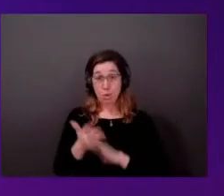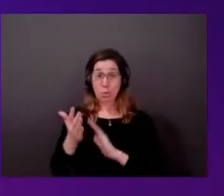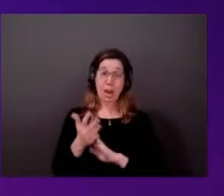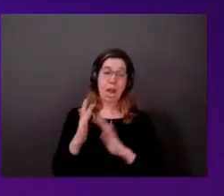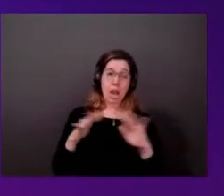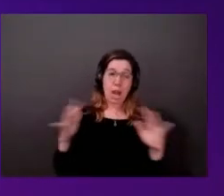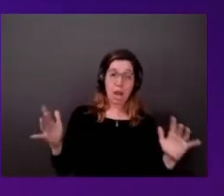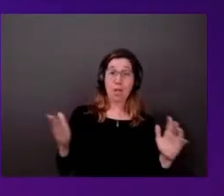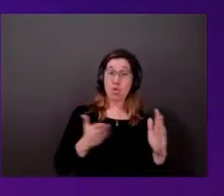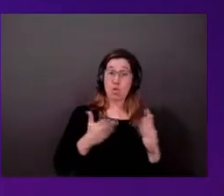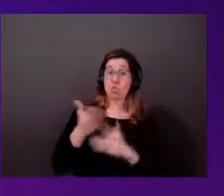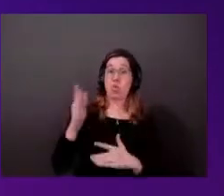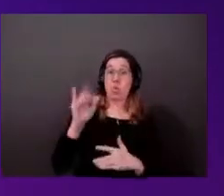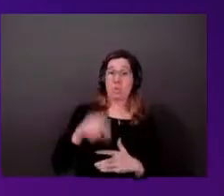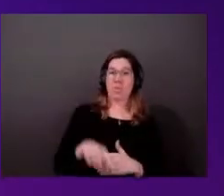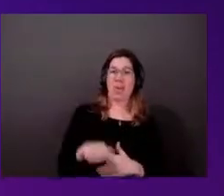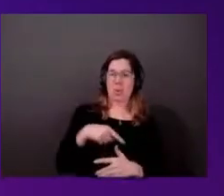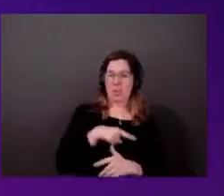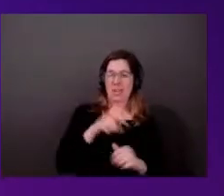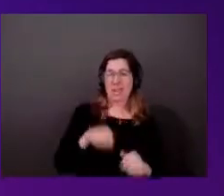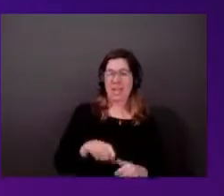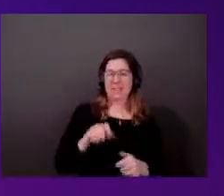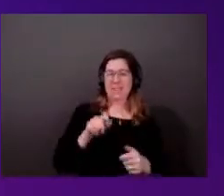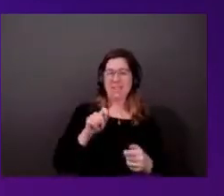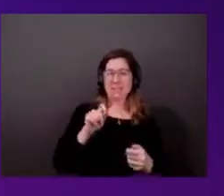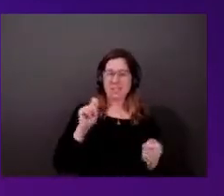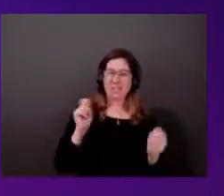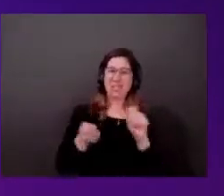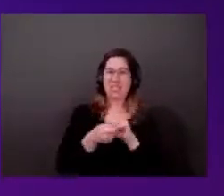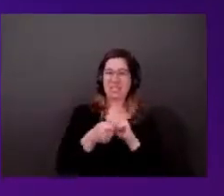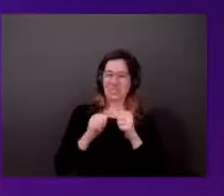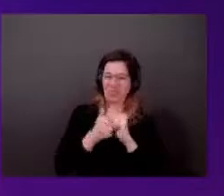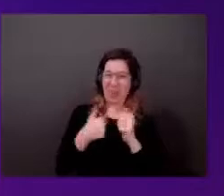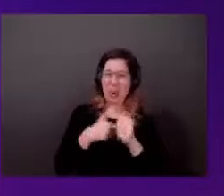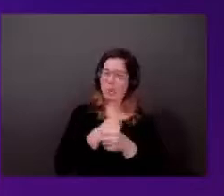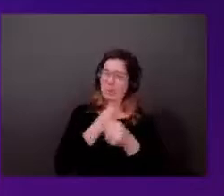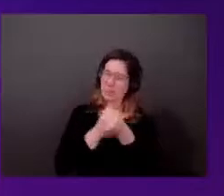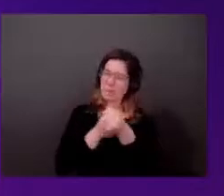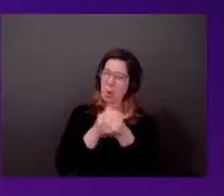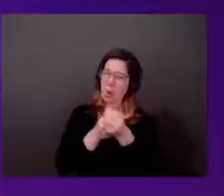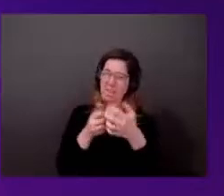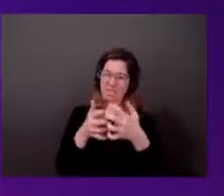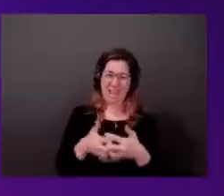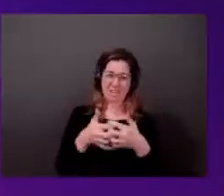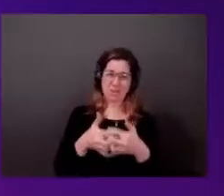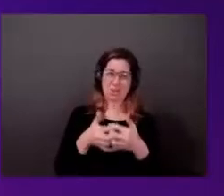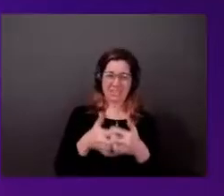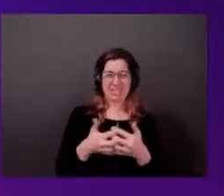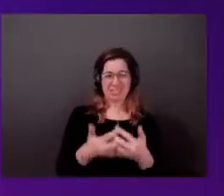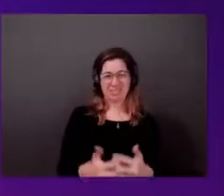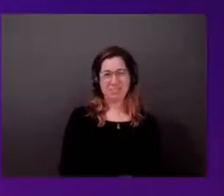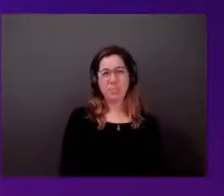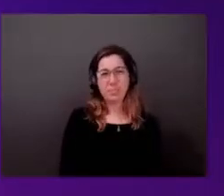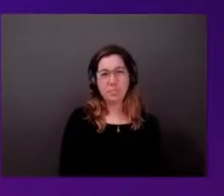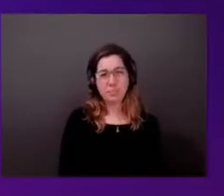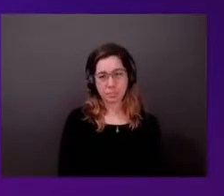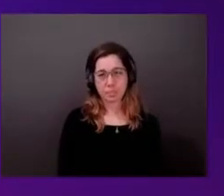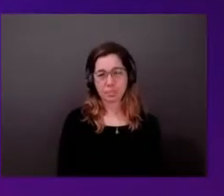to really change the way that we're supporting the factories today. As we look at what we've done